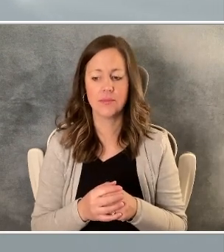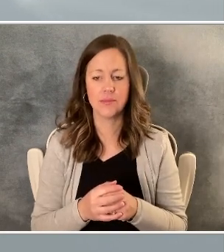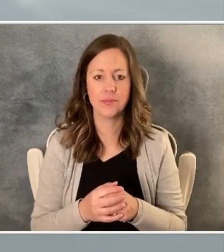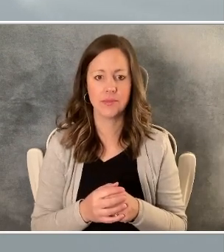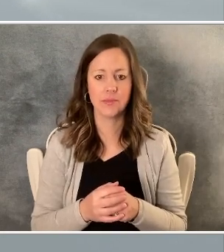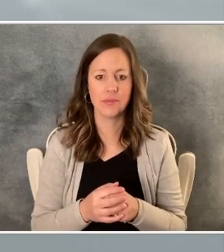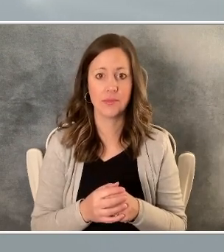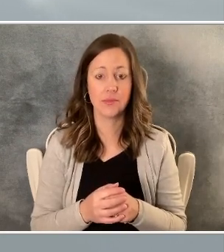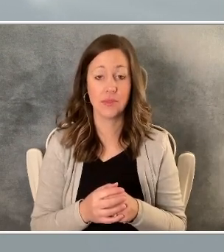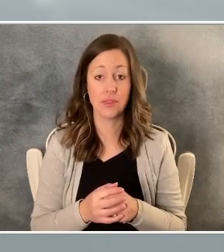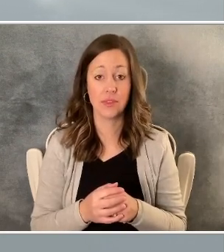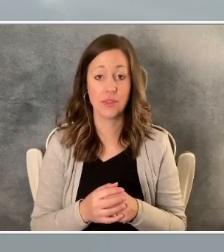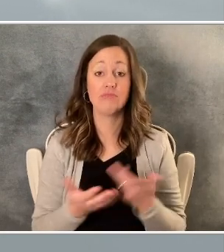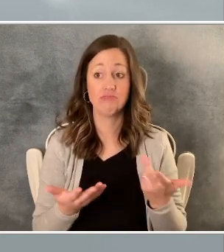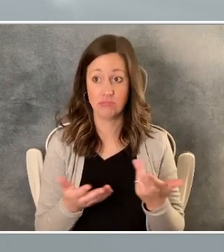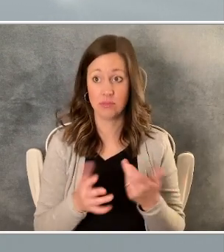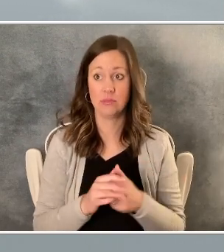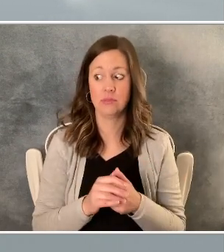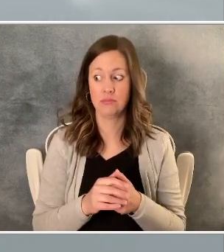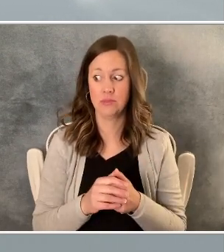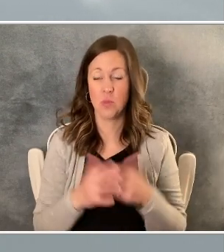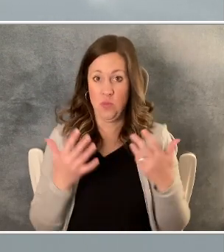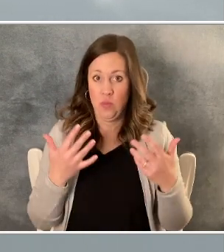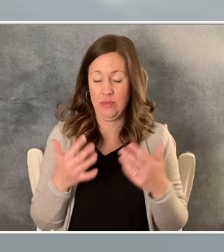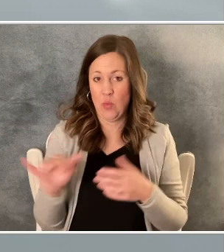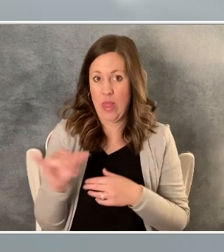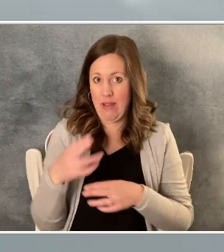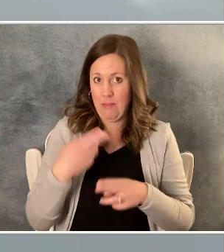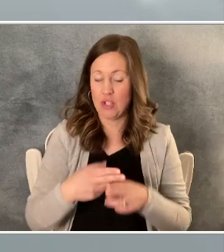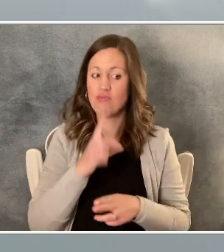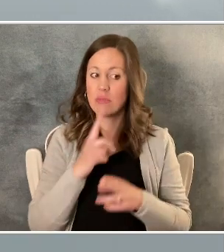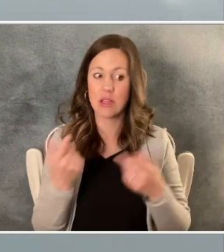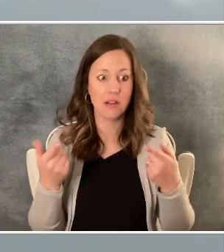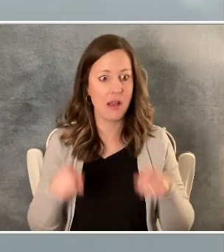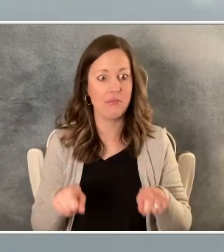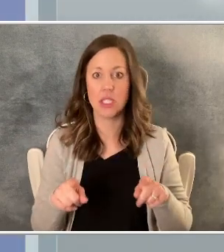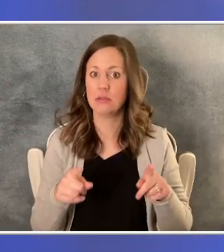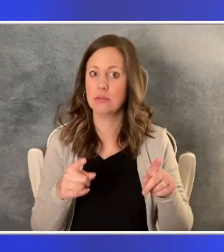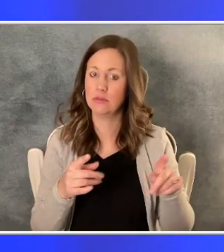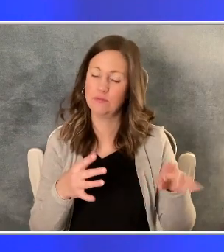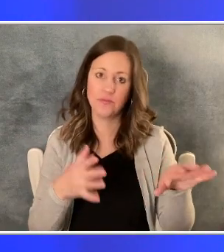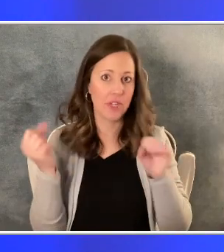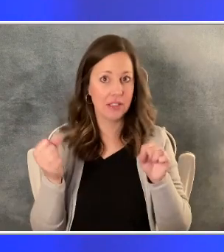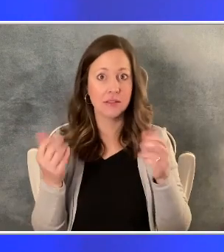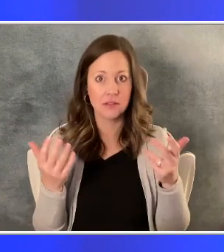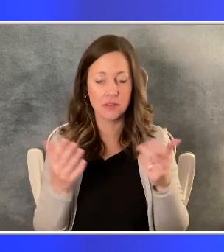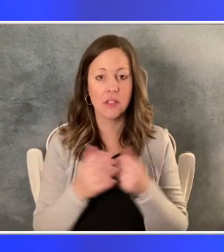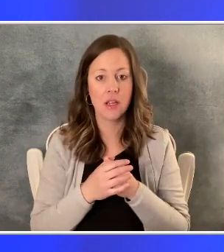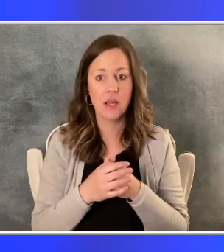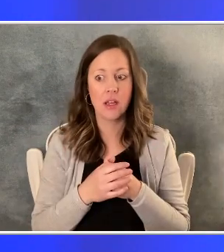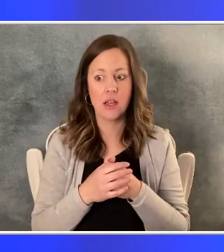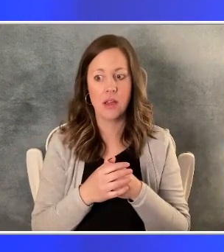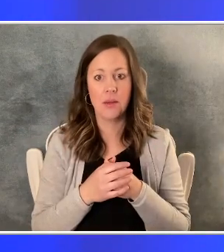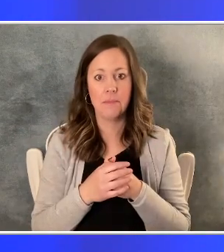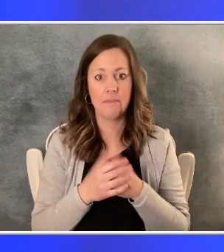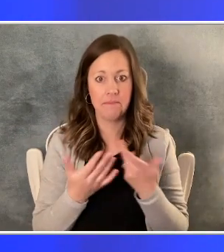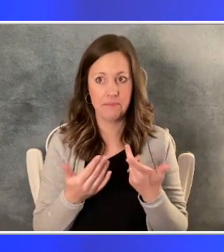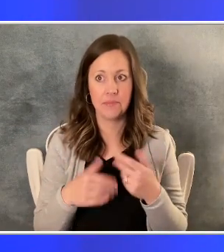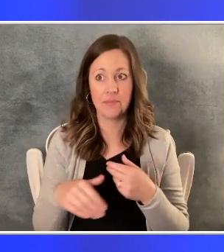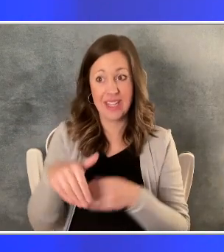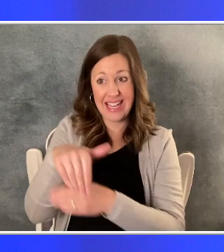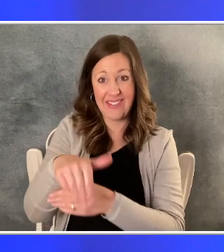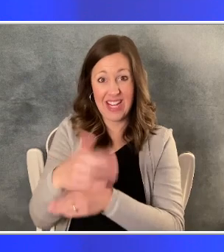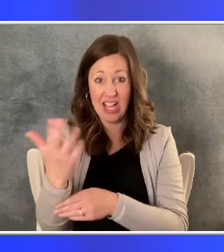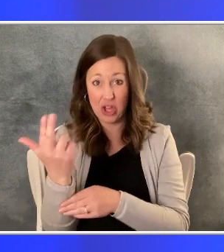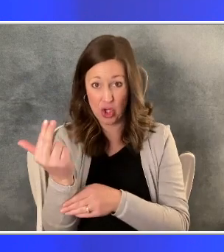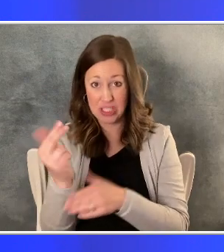Like I mentioned, it happened so fast. We found out about it on an evening of the 13th, and then the next morning at 9